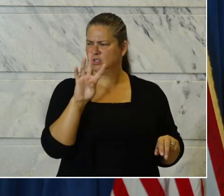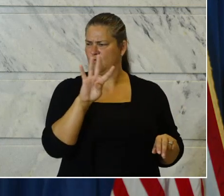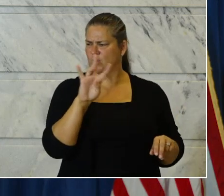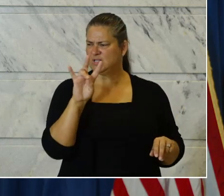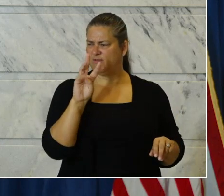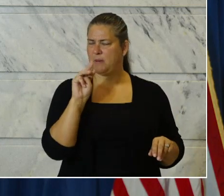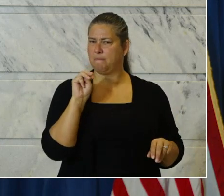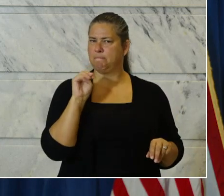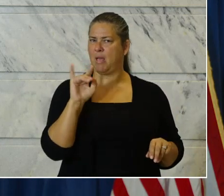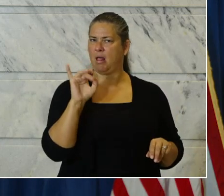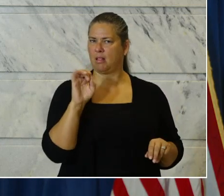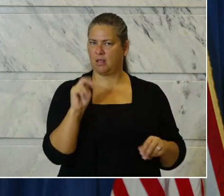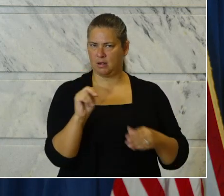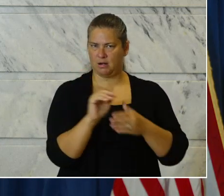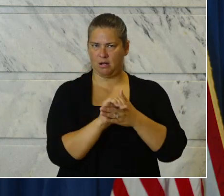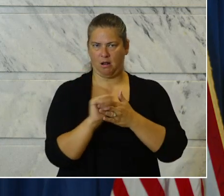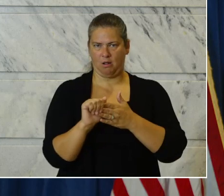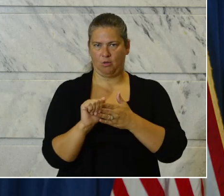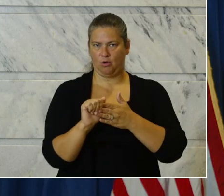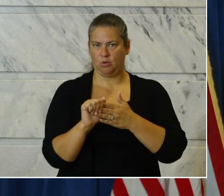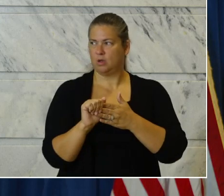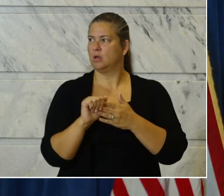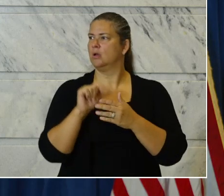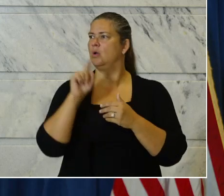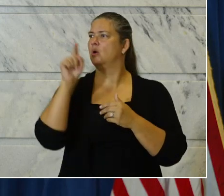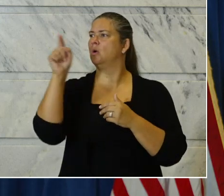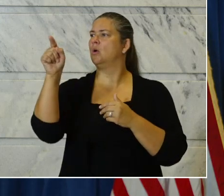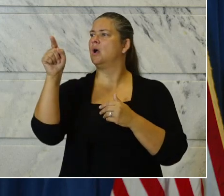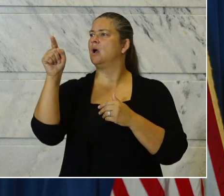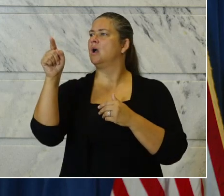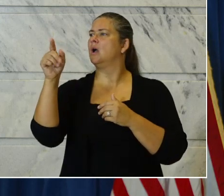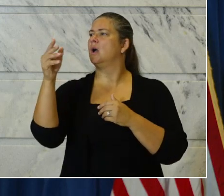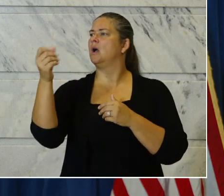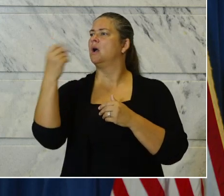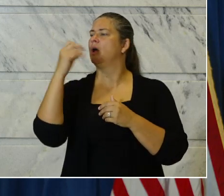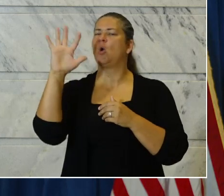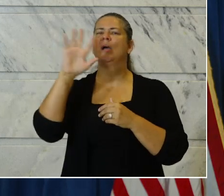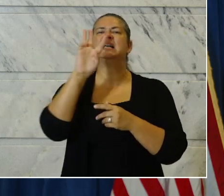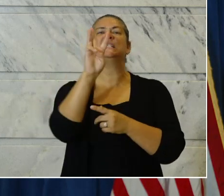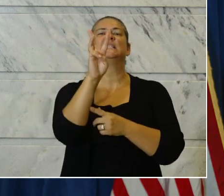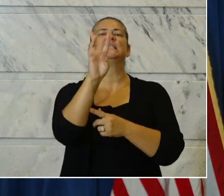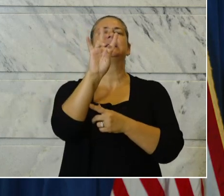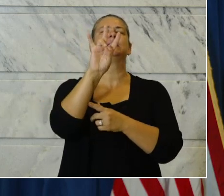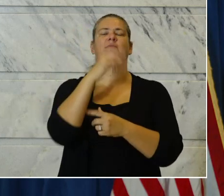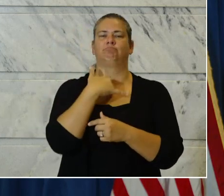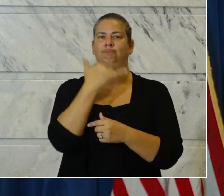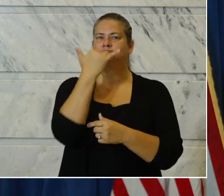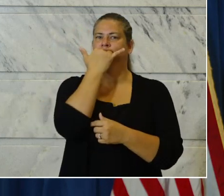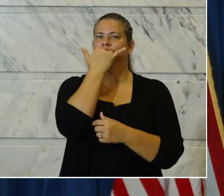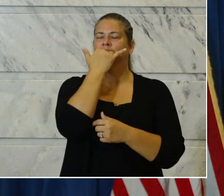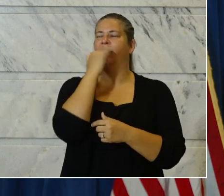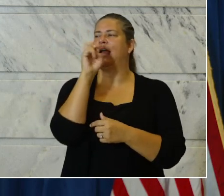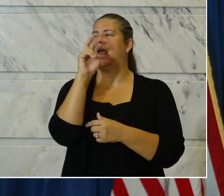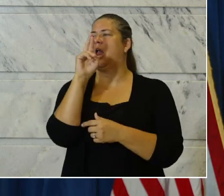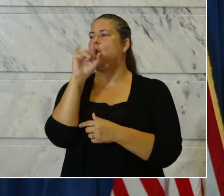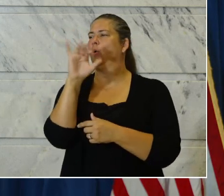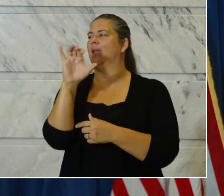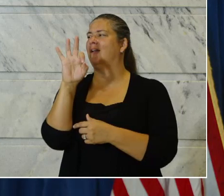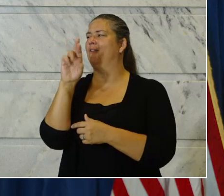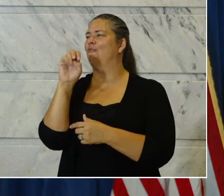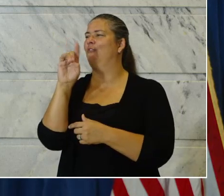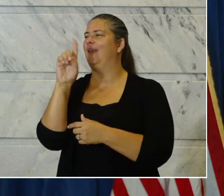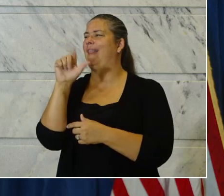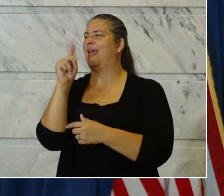million thus far. No, we've invested $67 million. I shorted Eric Freelander by $20 million right there.